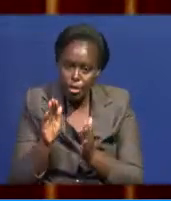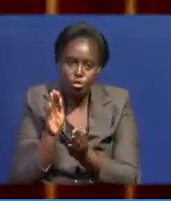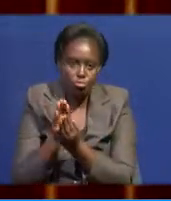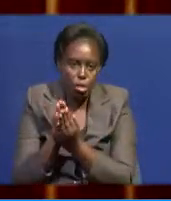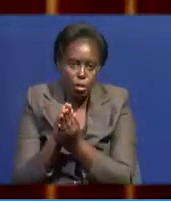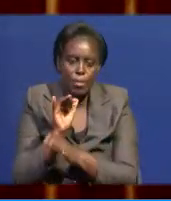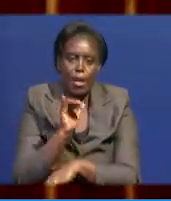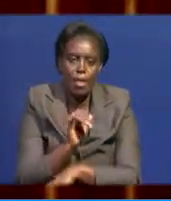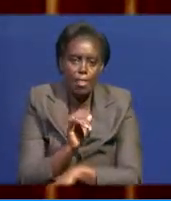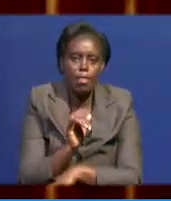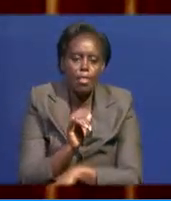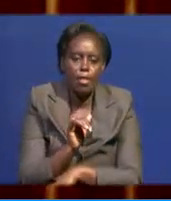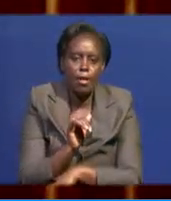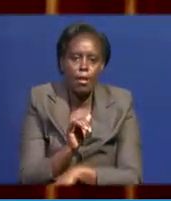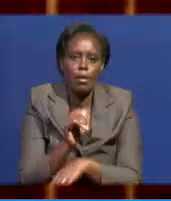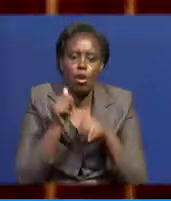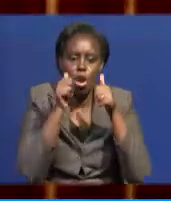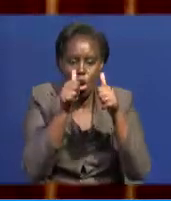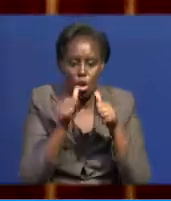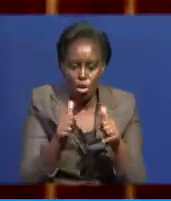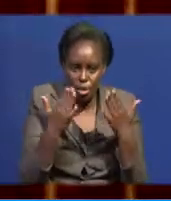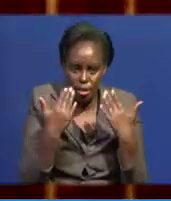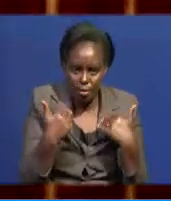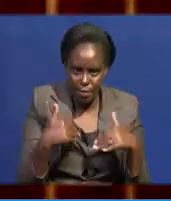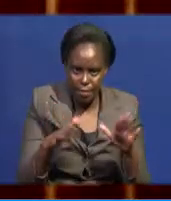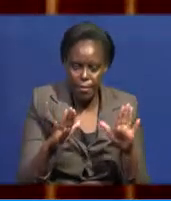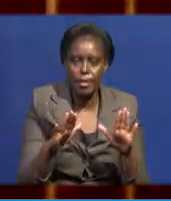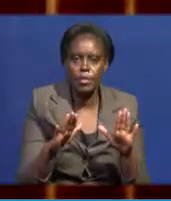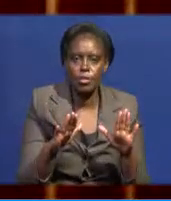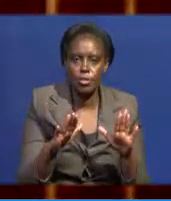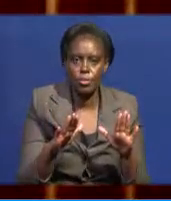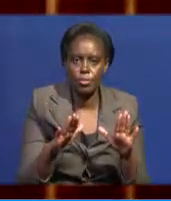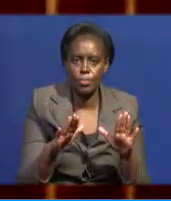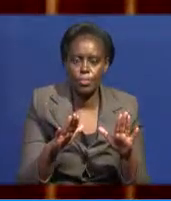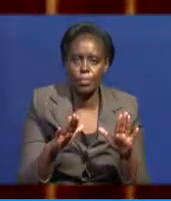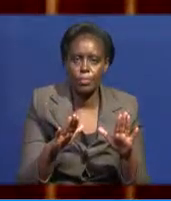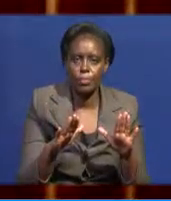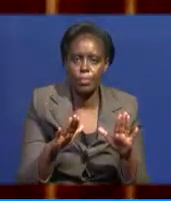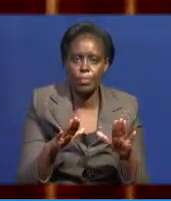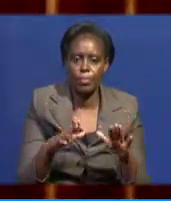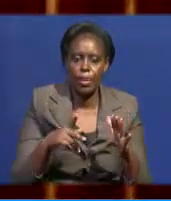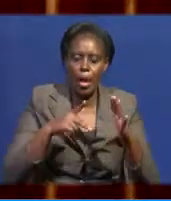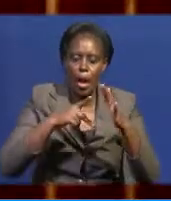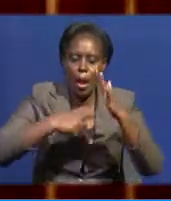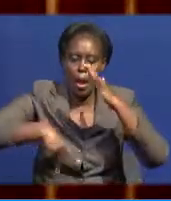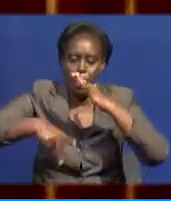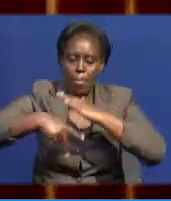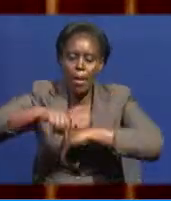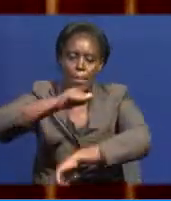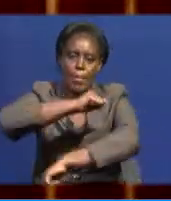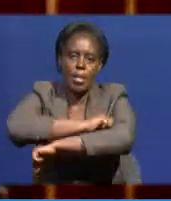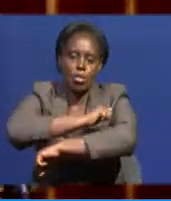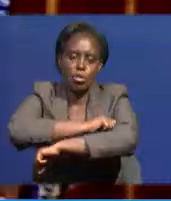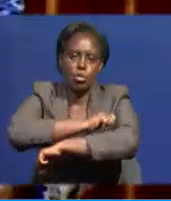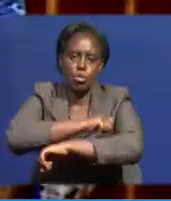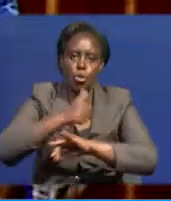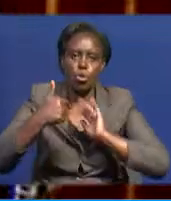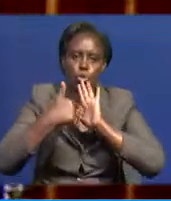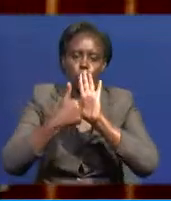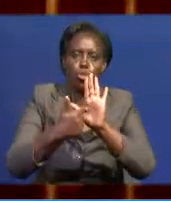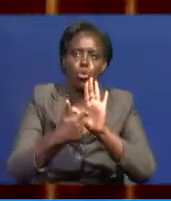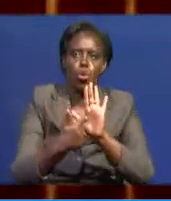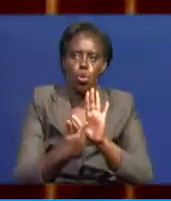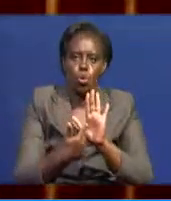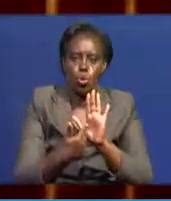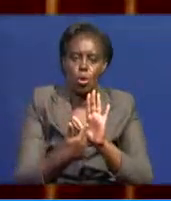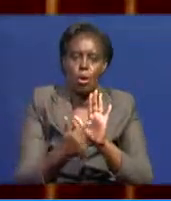reserved that and gazette notice being issued thereafter. The primary schools titled, as shown, Honorable